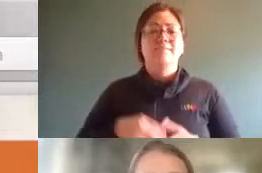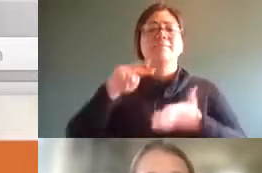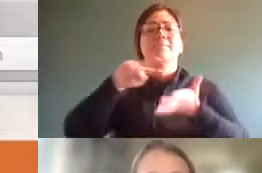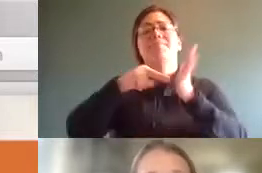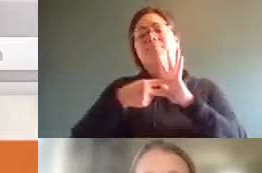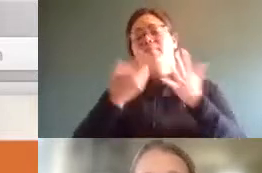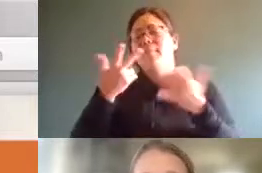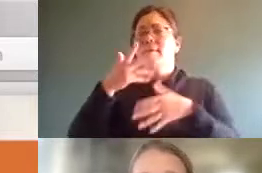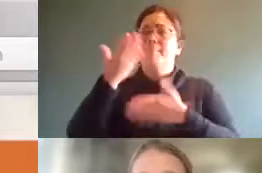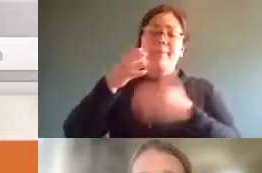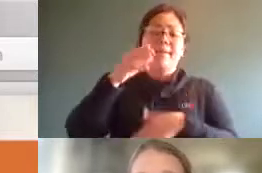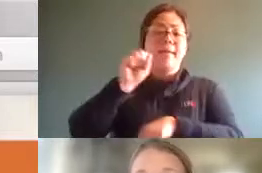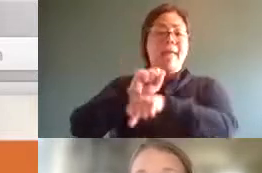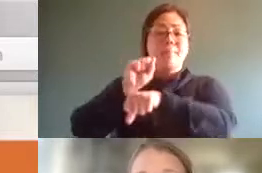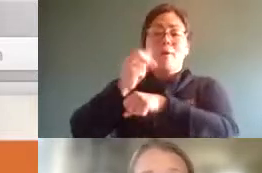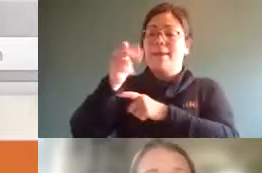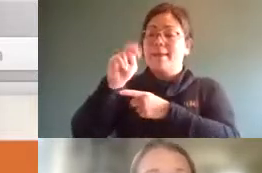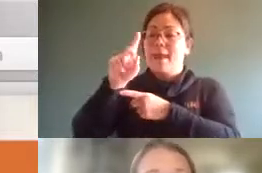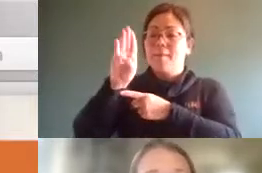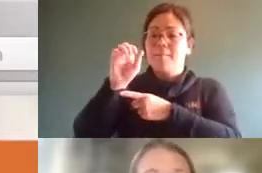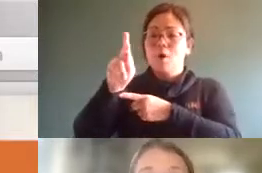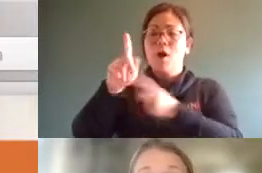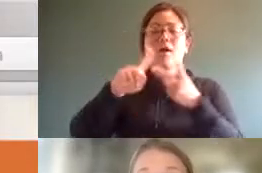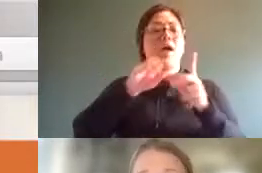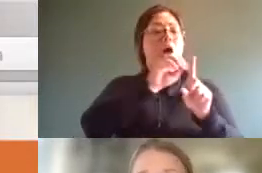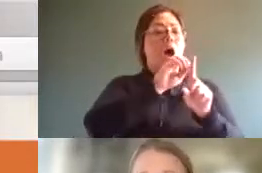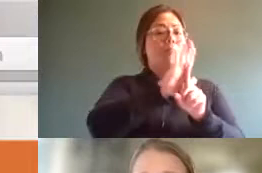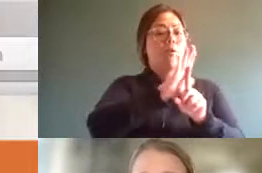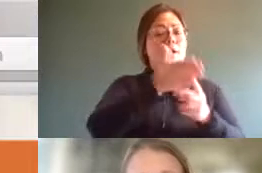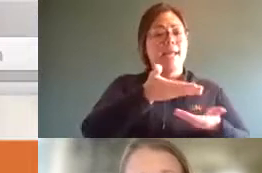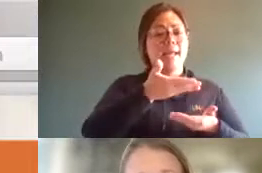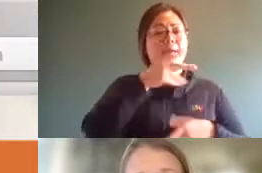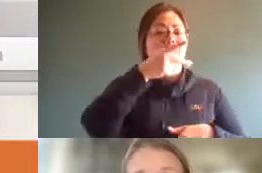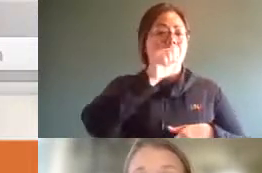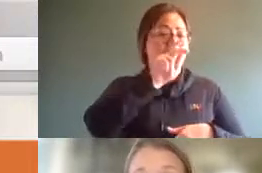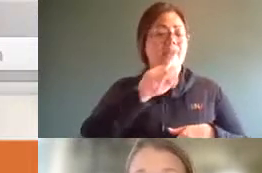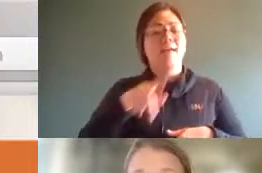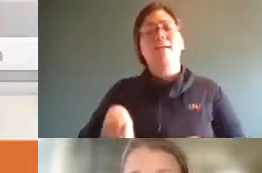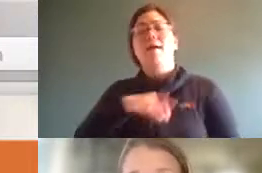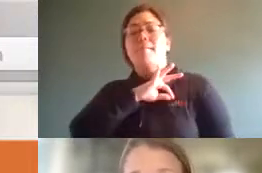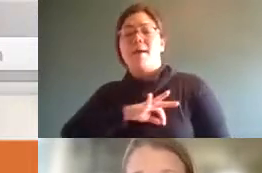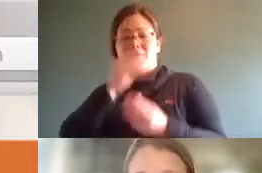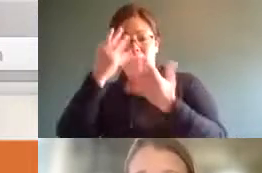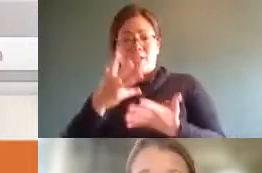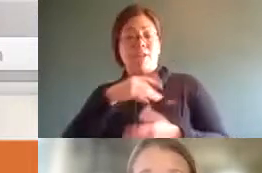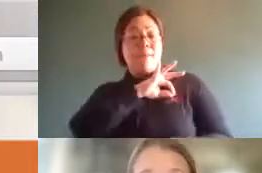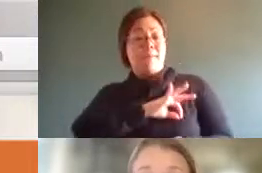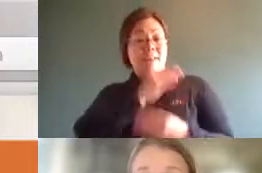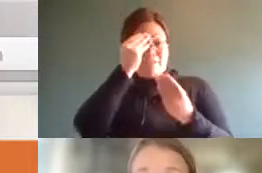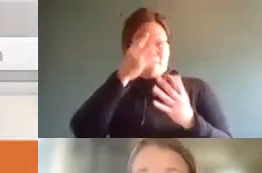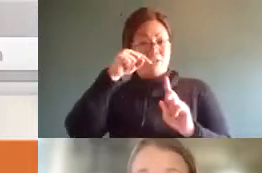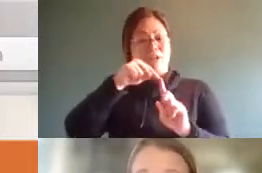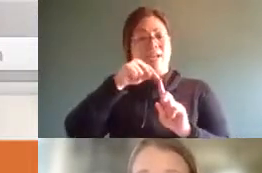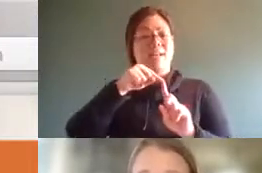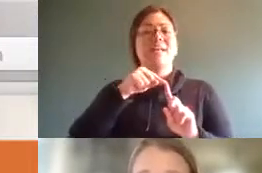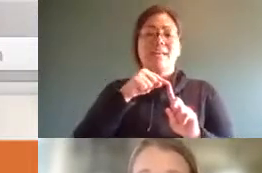include an employee handbook, an onboarding packet, or benefits information. The benefits information is